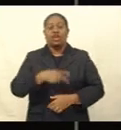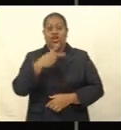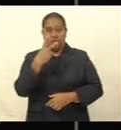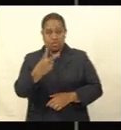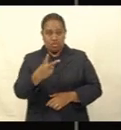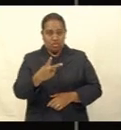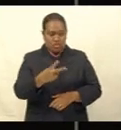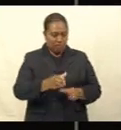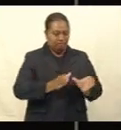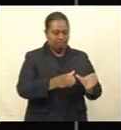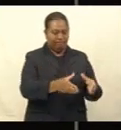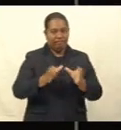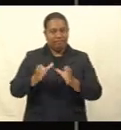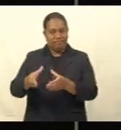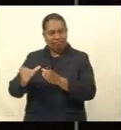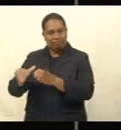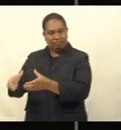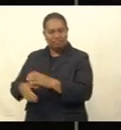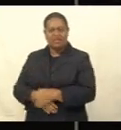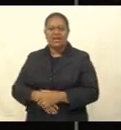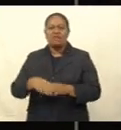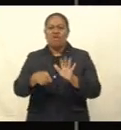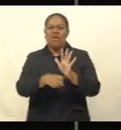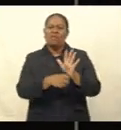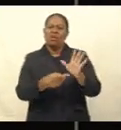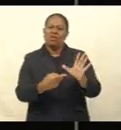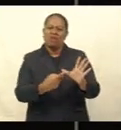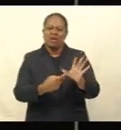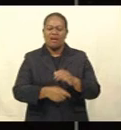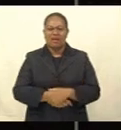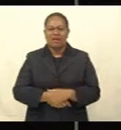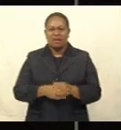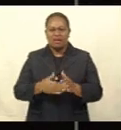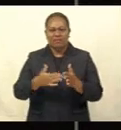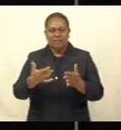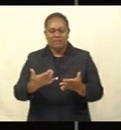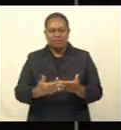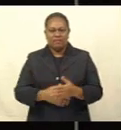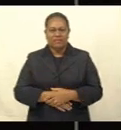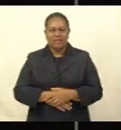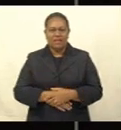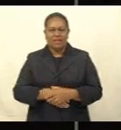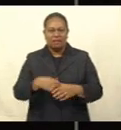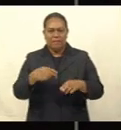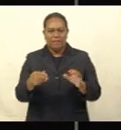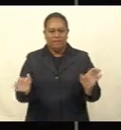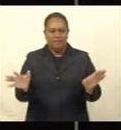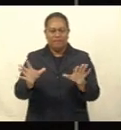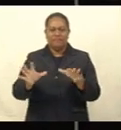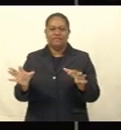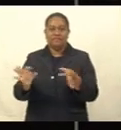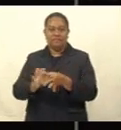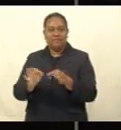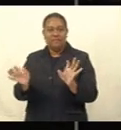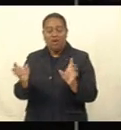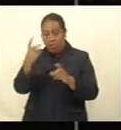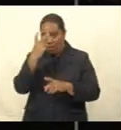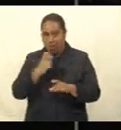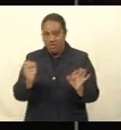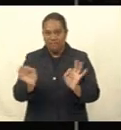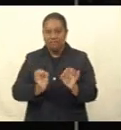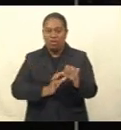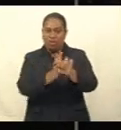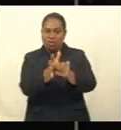in Ra are still unlinked to any other existing COVID-19 cases. Permanent Secretary for Health, Dr. James Fong, says